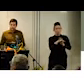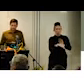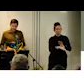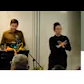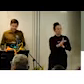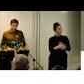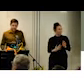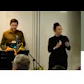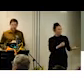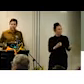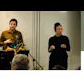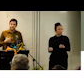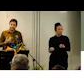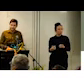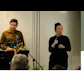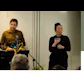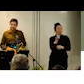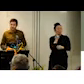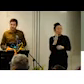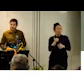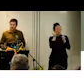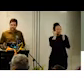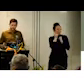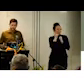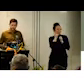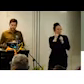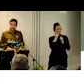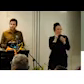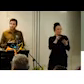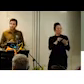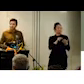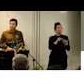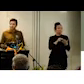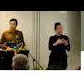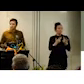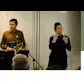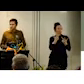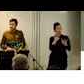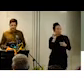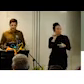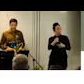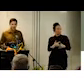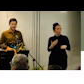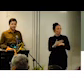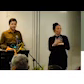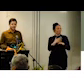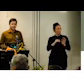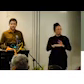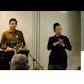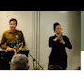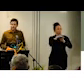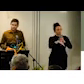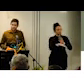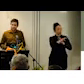And that works really nicely, but there's been some recent evidence come out that shows while it works for enhancing brain rhythms, it doesn't